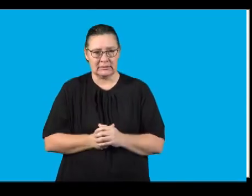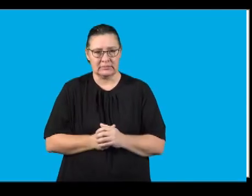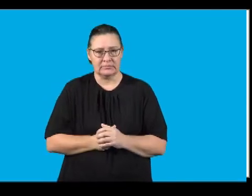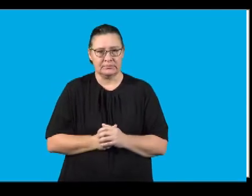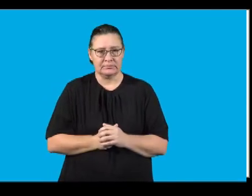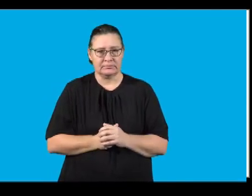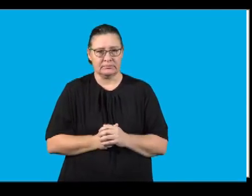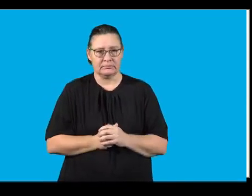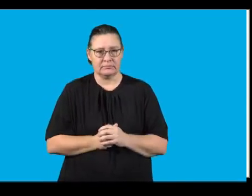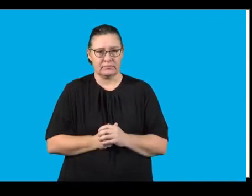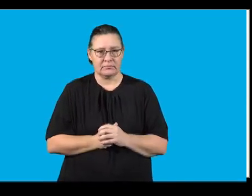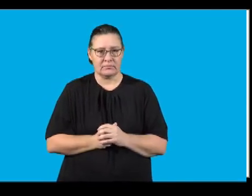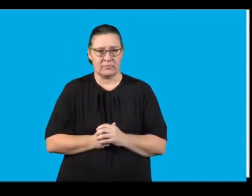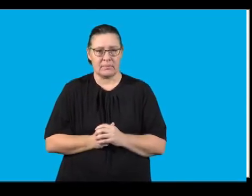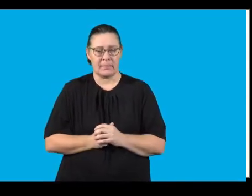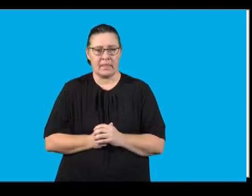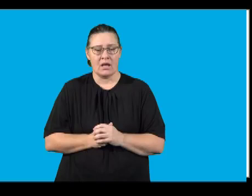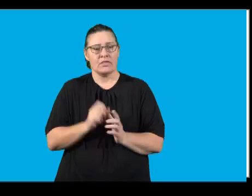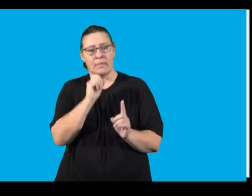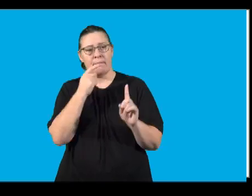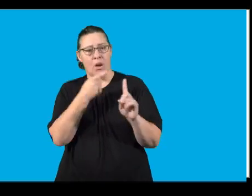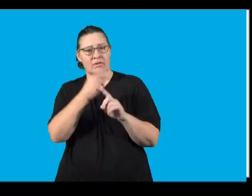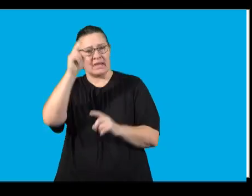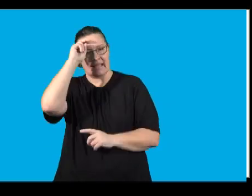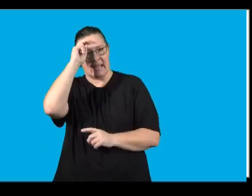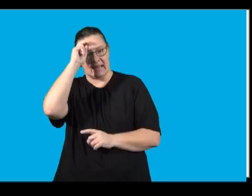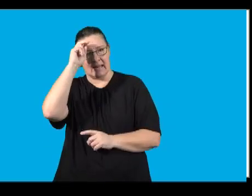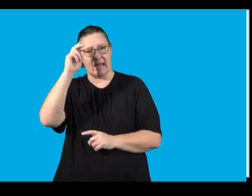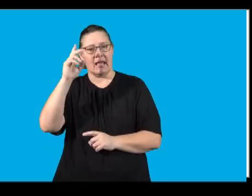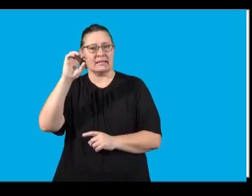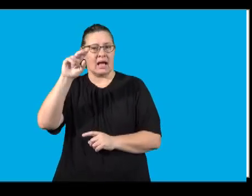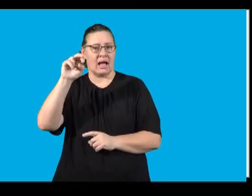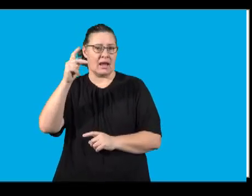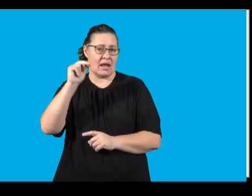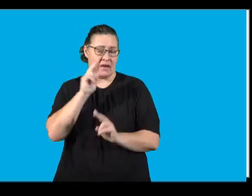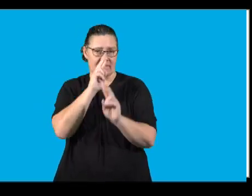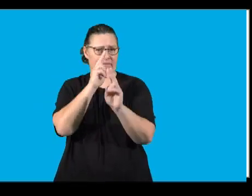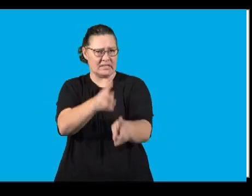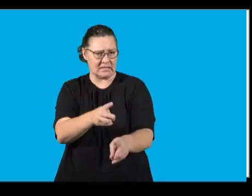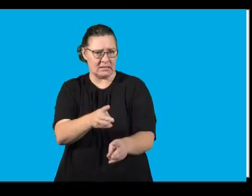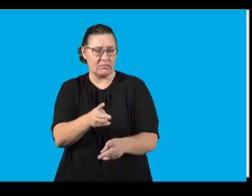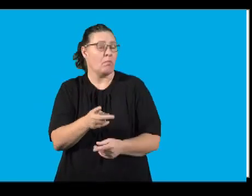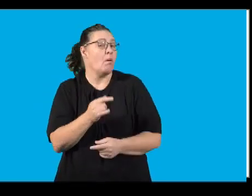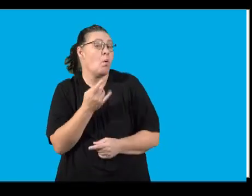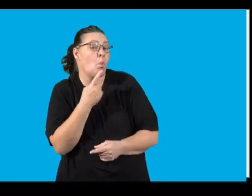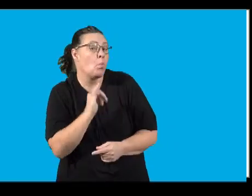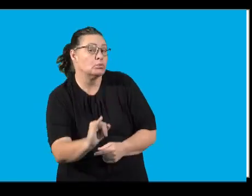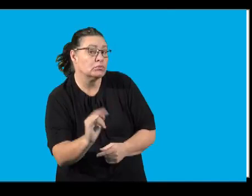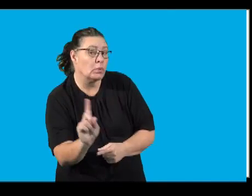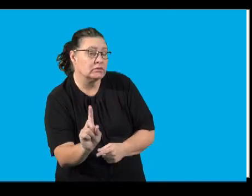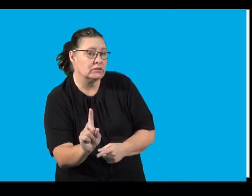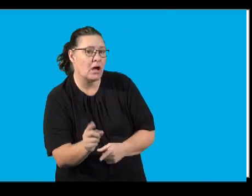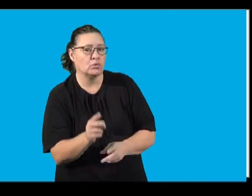So let's look at our response, all right? The purpose of King Duncan's visit is to do what? All right, to visit